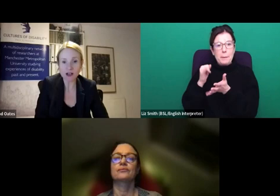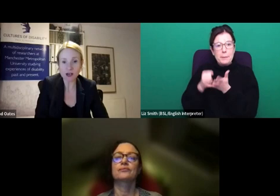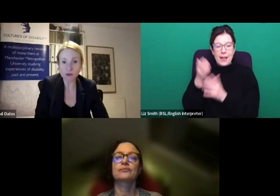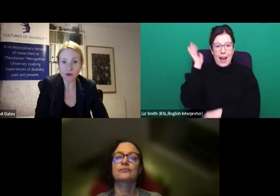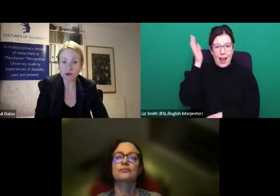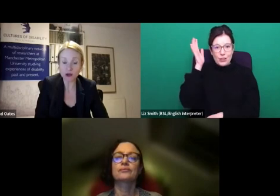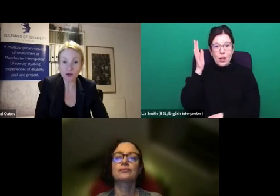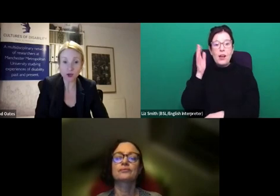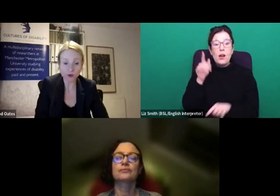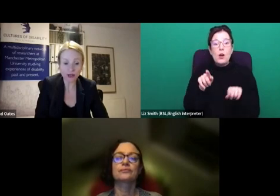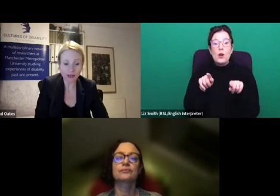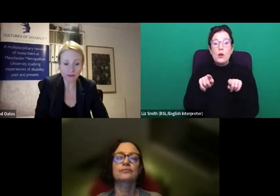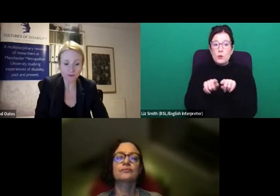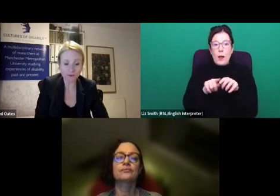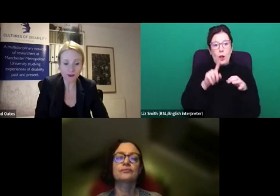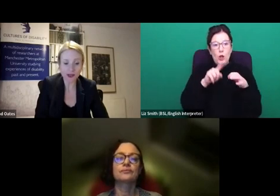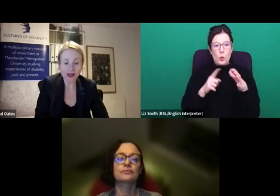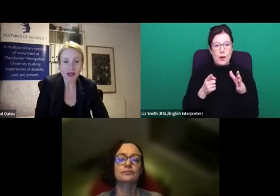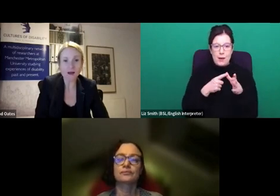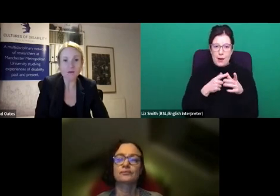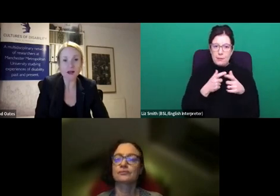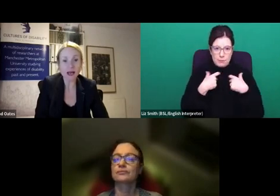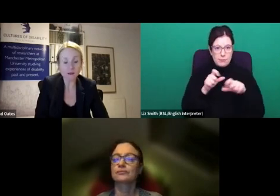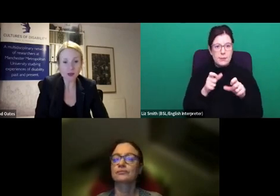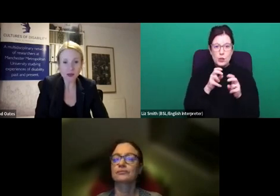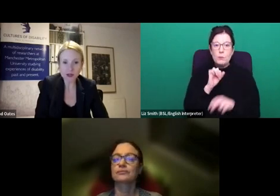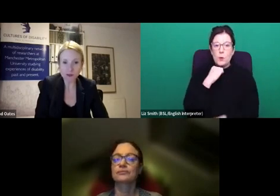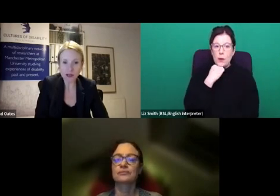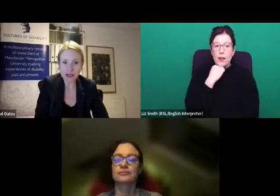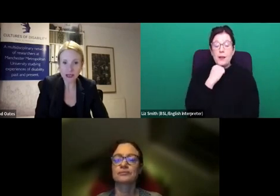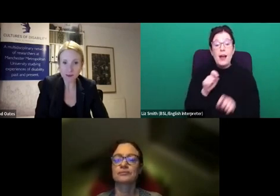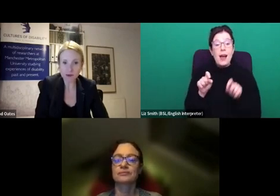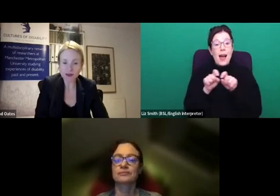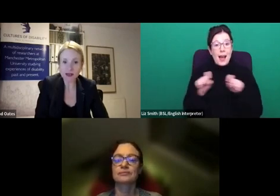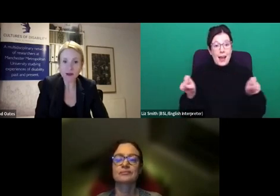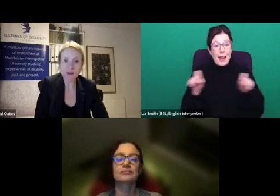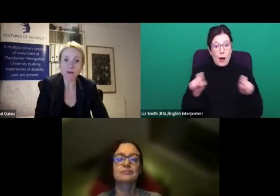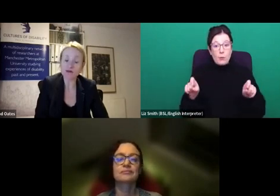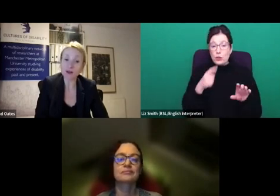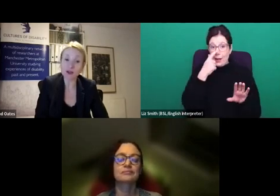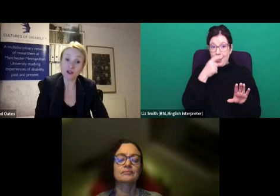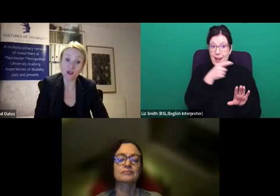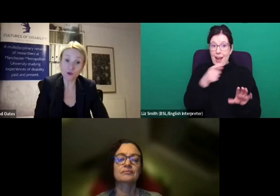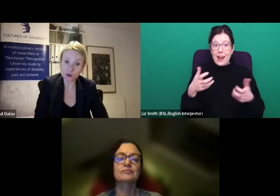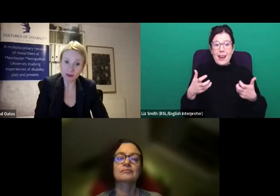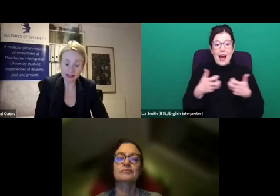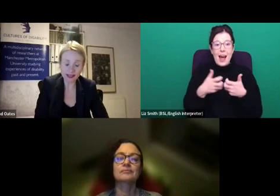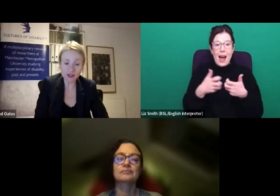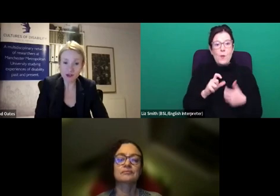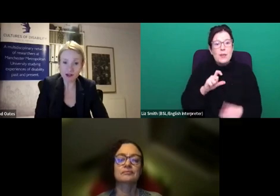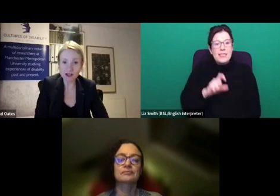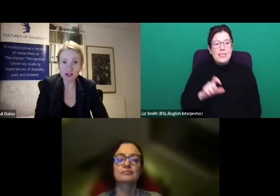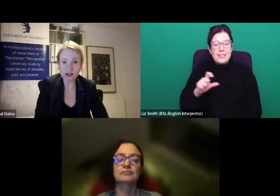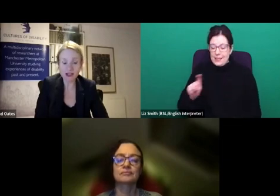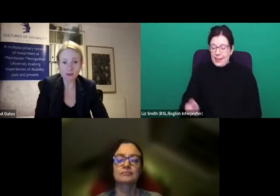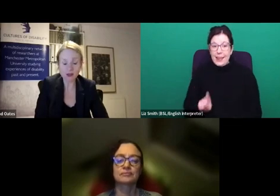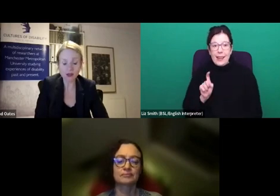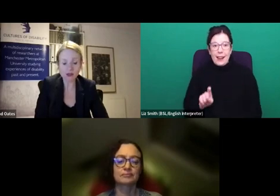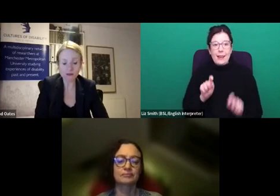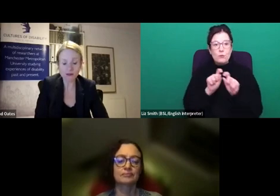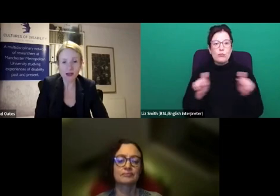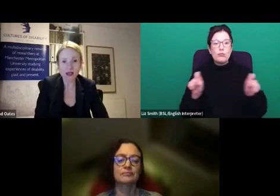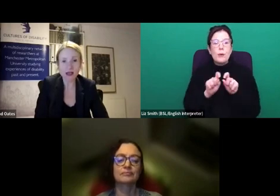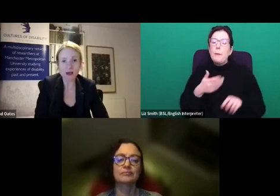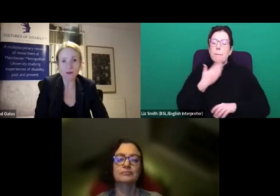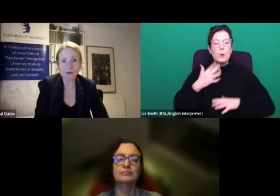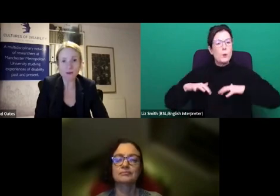be available throughout the Q&A. Captions have been enabled. I'm afraid they're just automatically generated